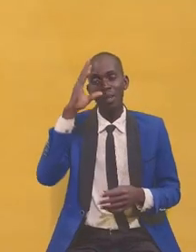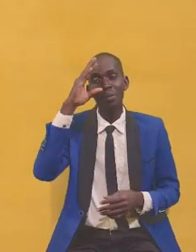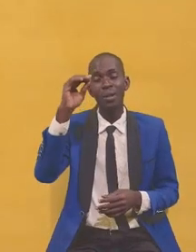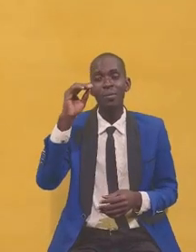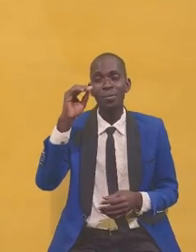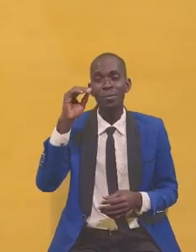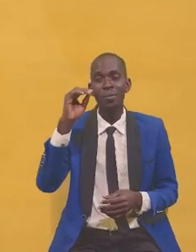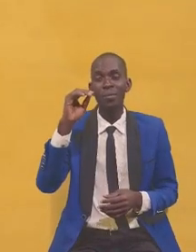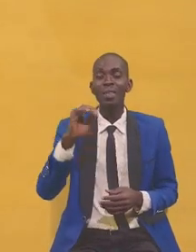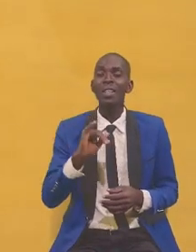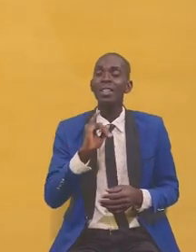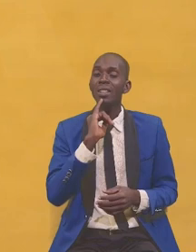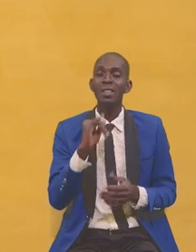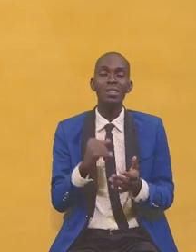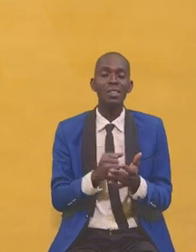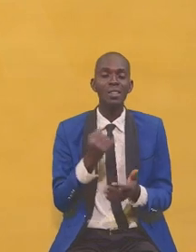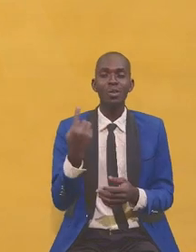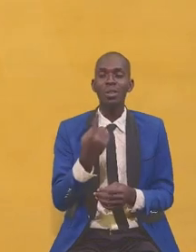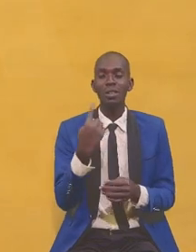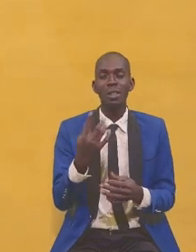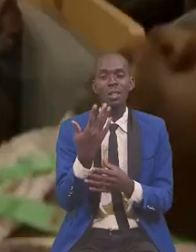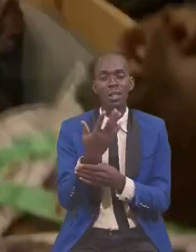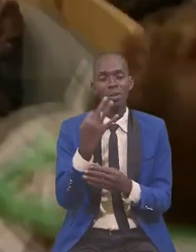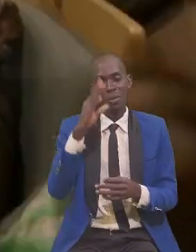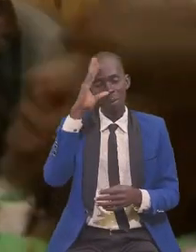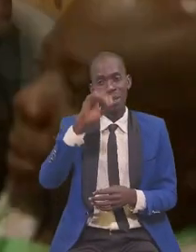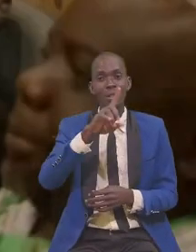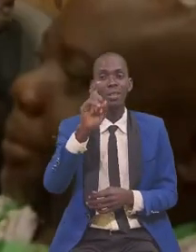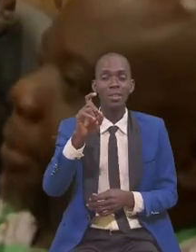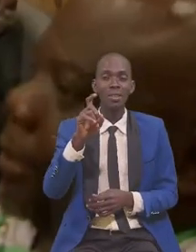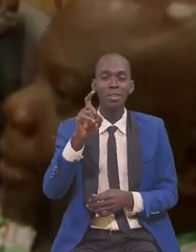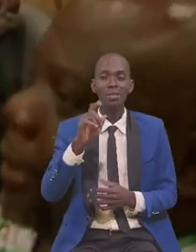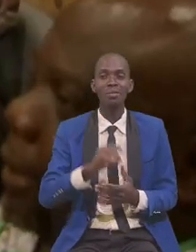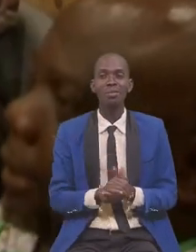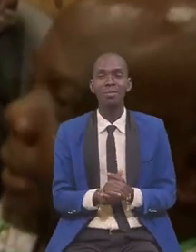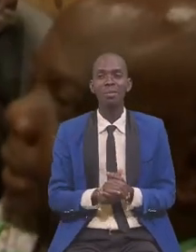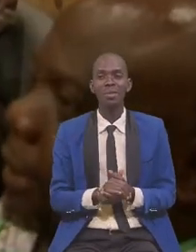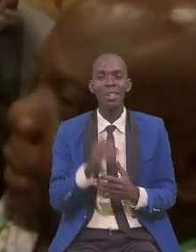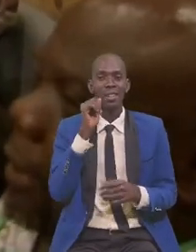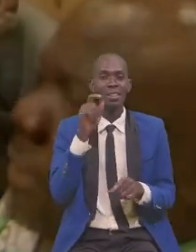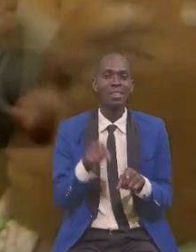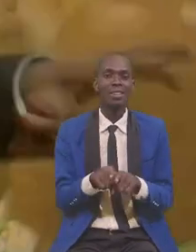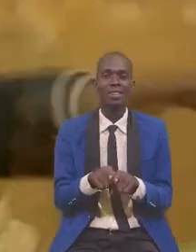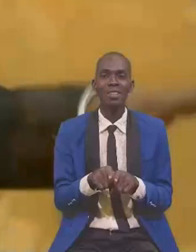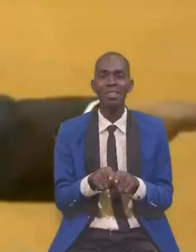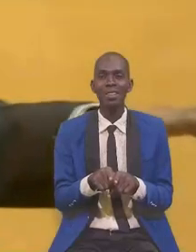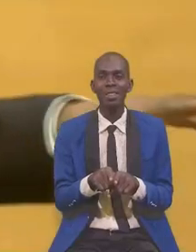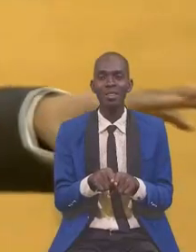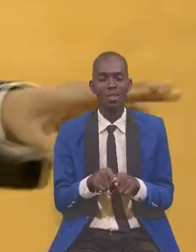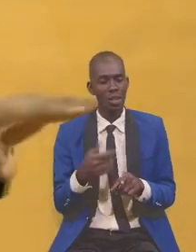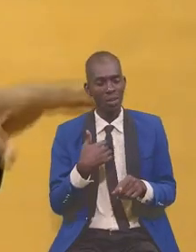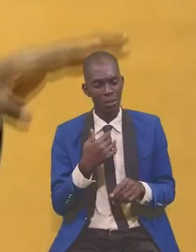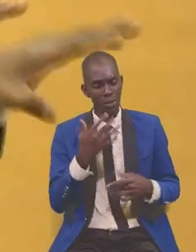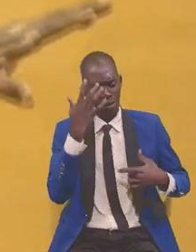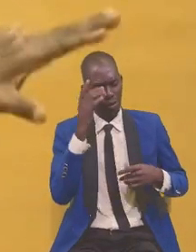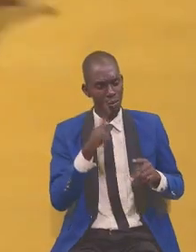I said, is it only the hands of the men? Sister, we have a sick person there.